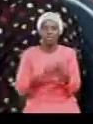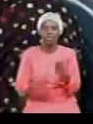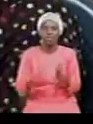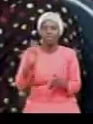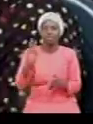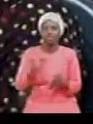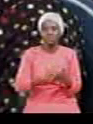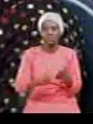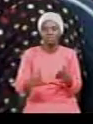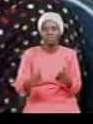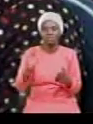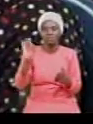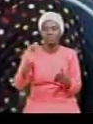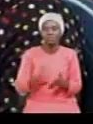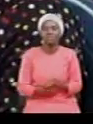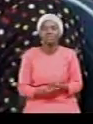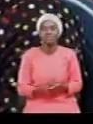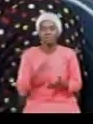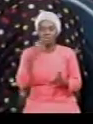from verse 8.